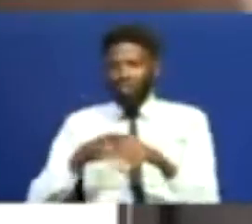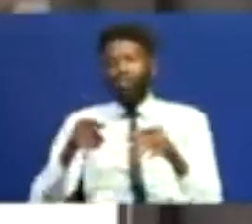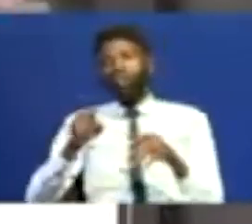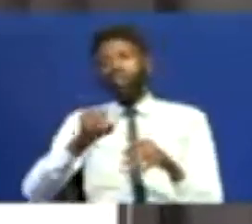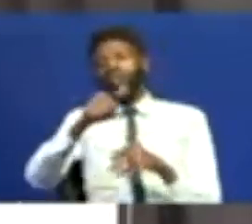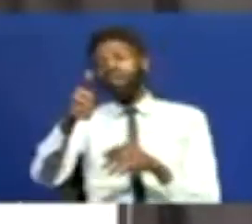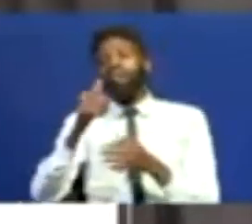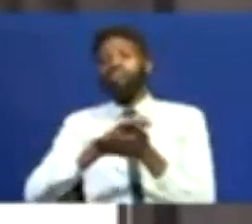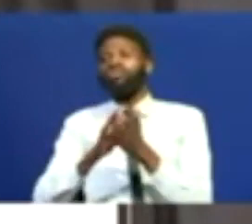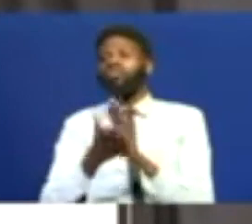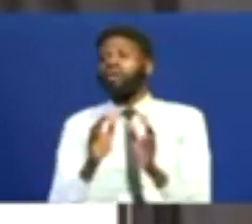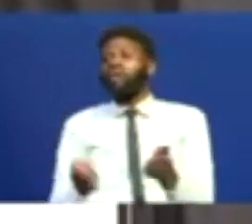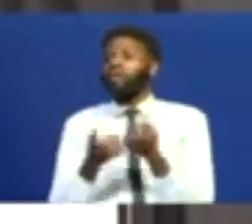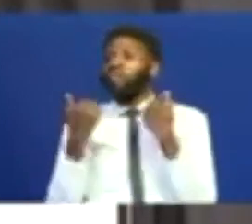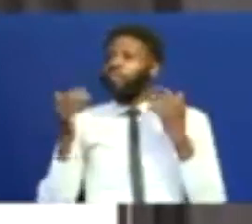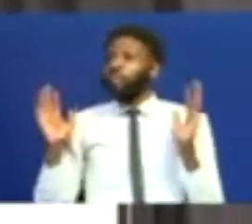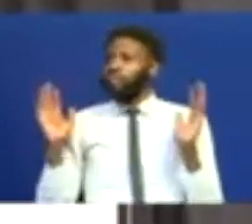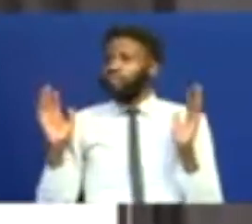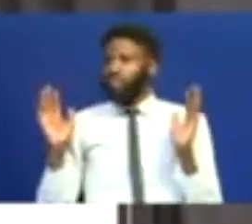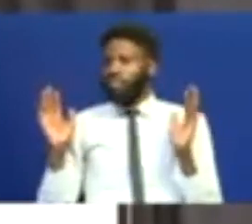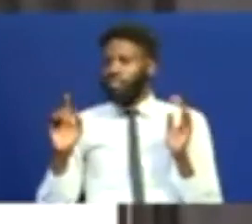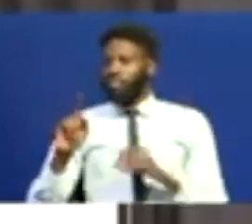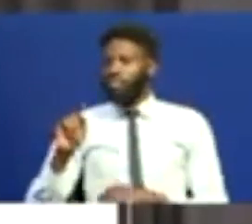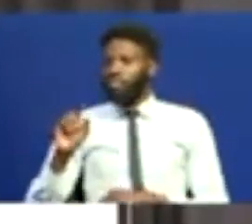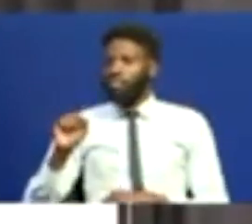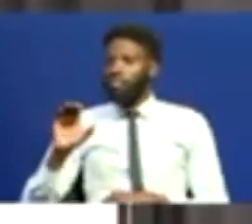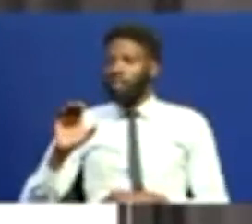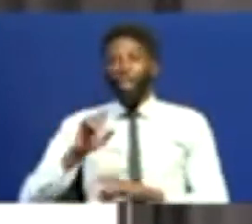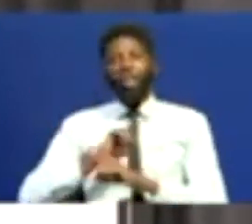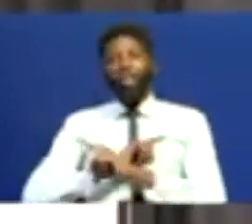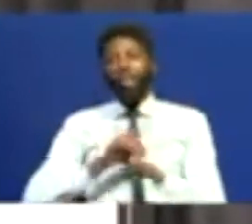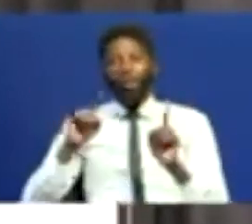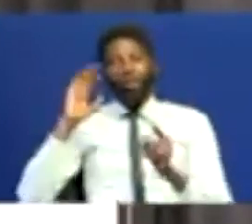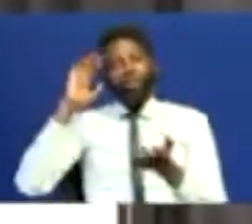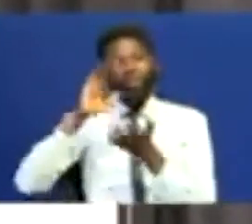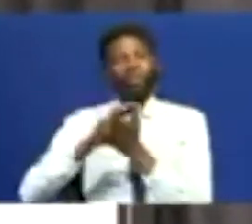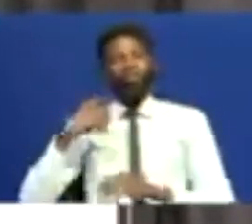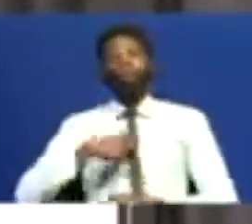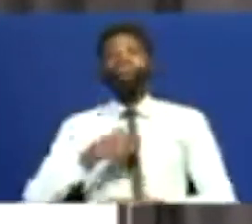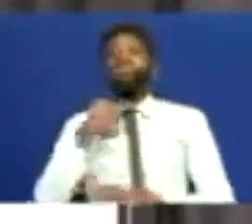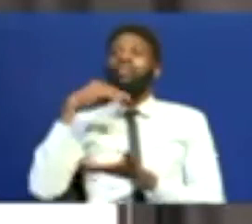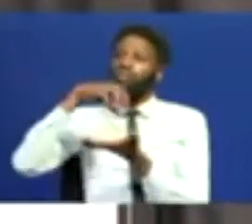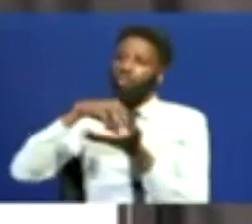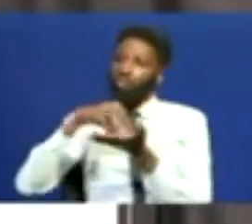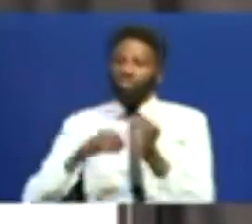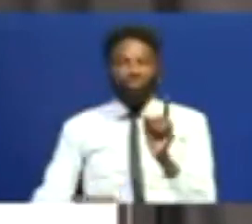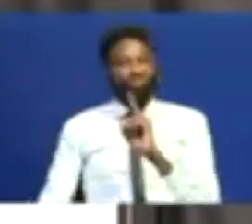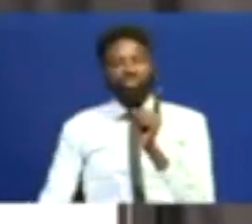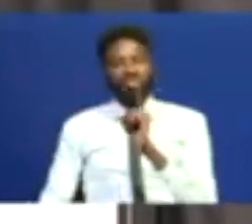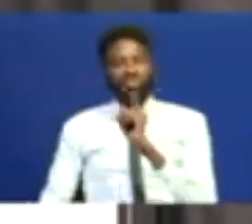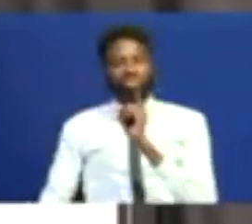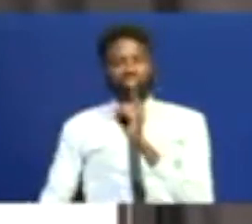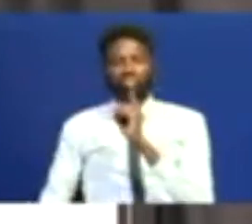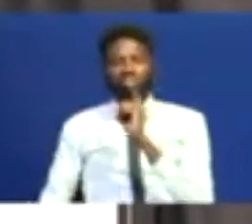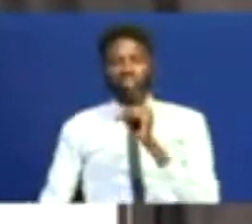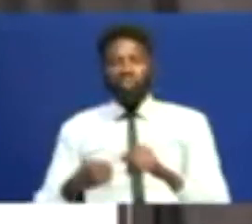are vacant. TSC should not believe that we are dying for positions. We are not dying for positions.